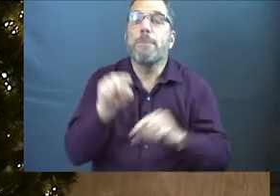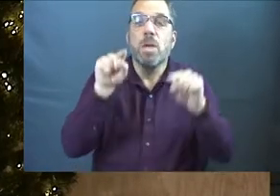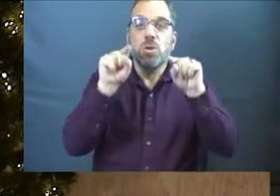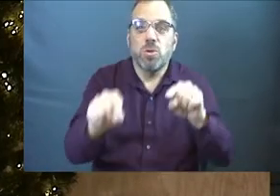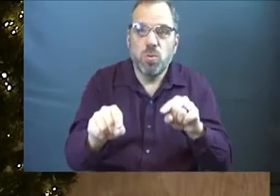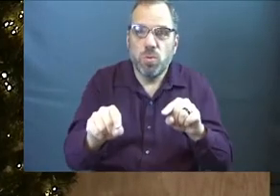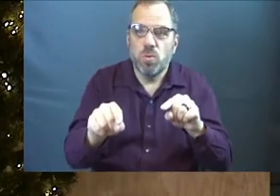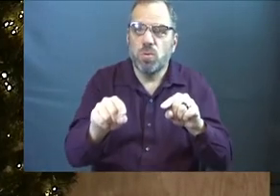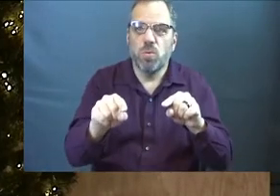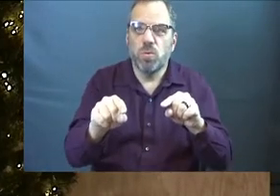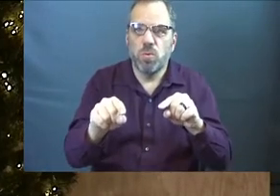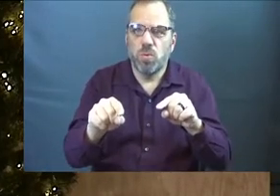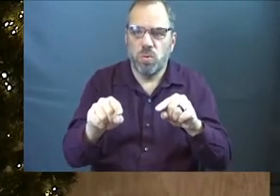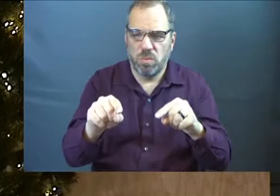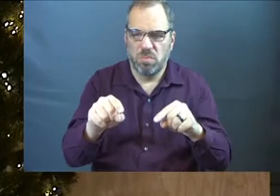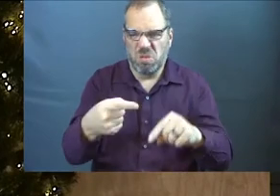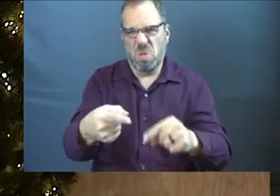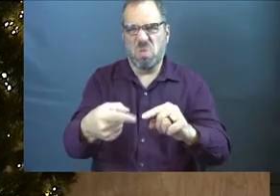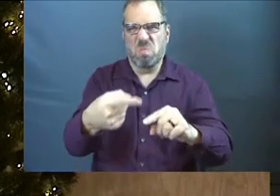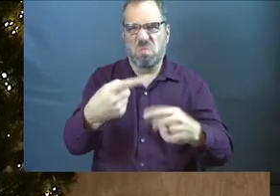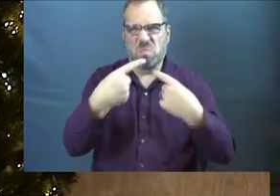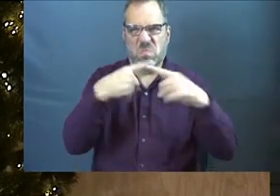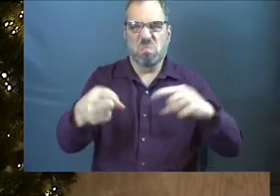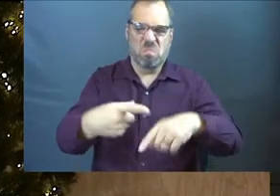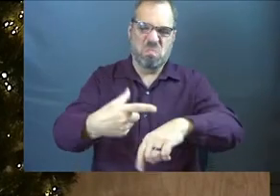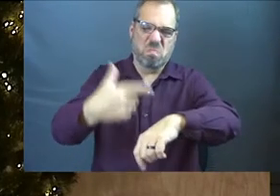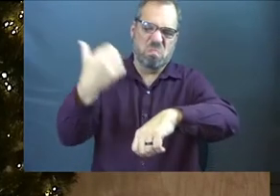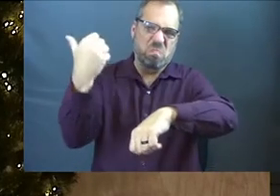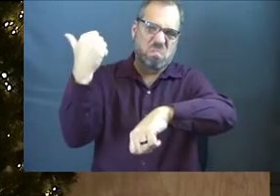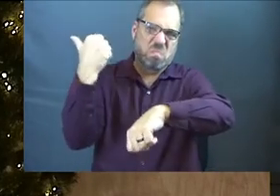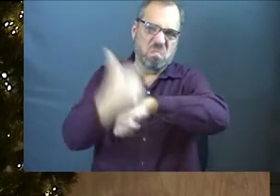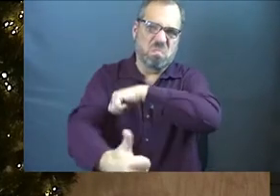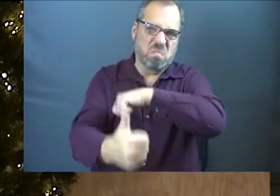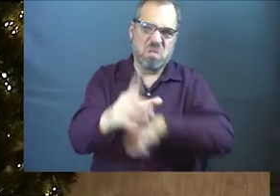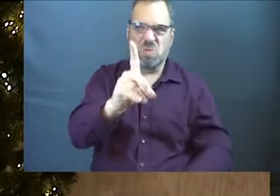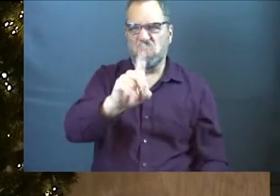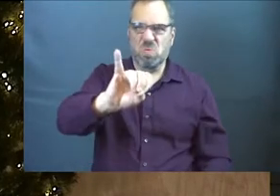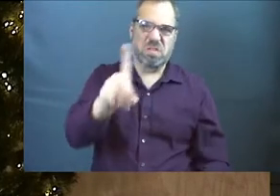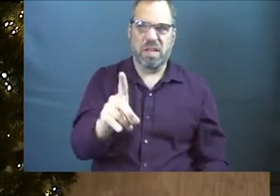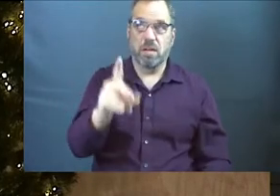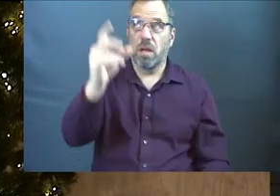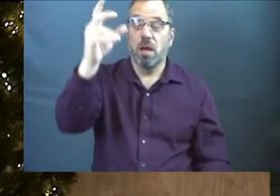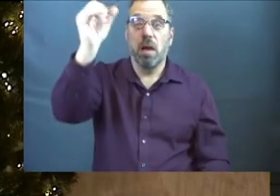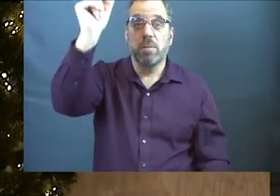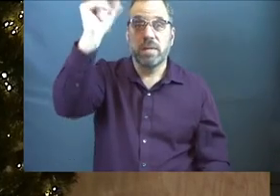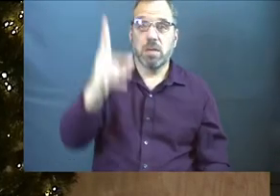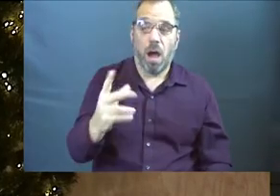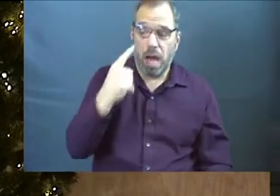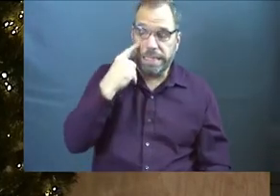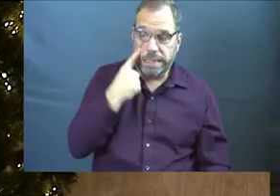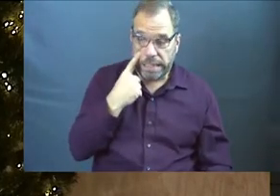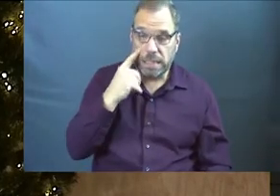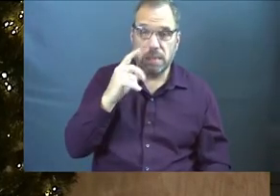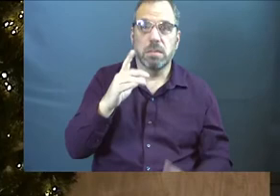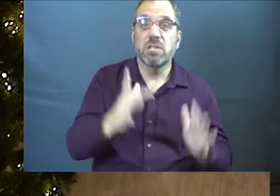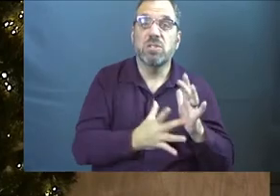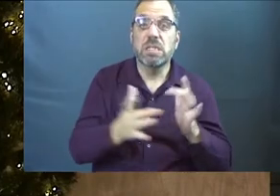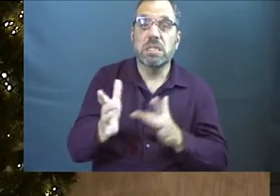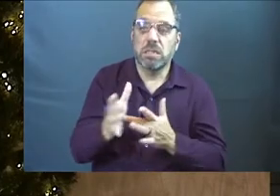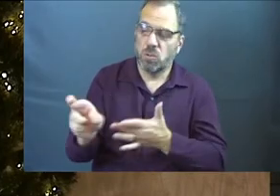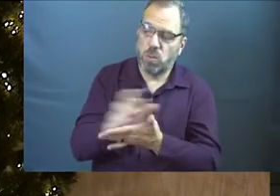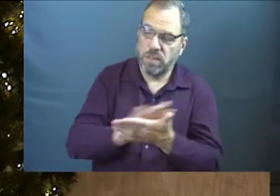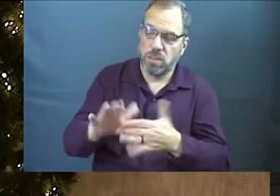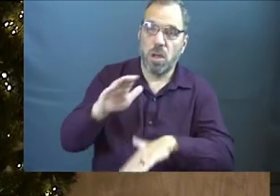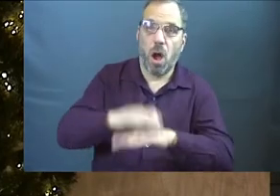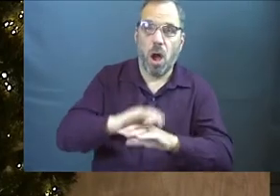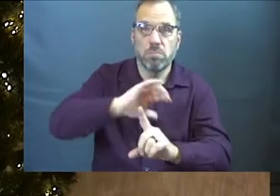You will not be found guilty because God sees the righteous resume of Jesus Christ all over you. And